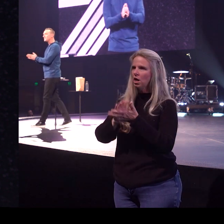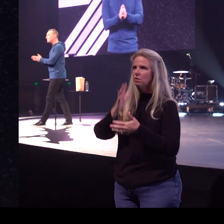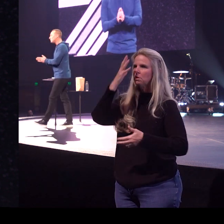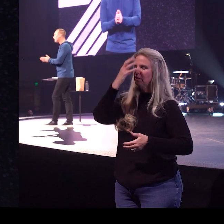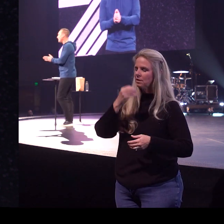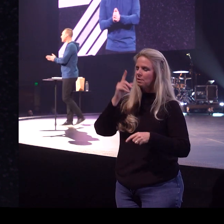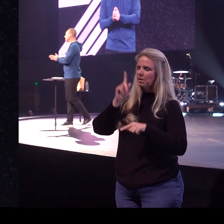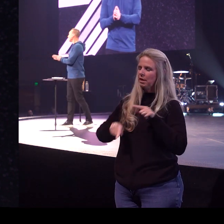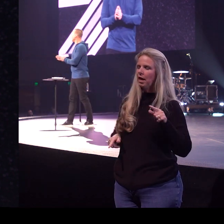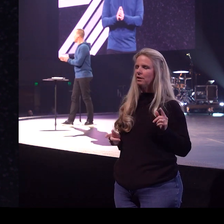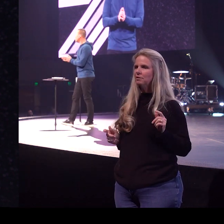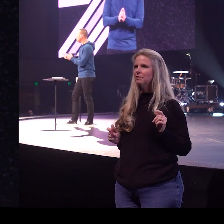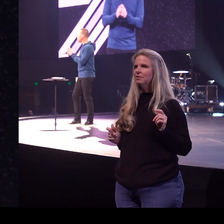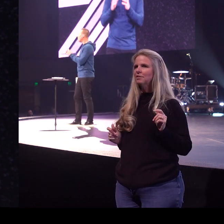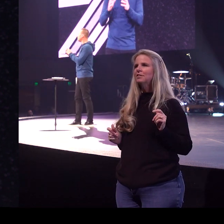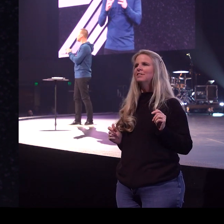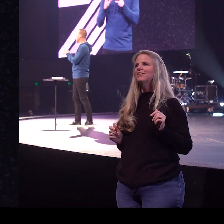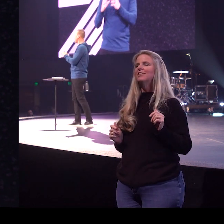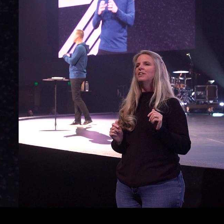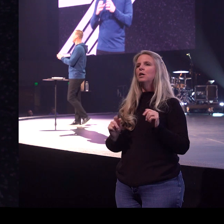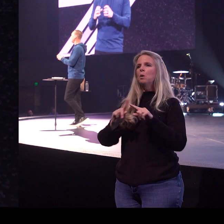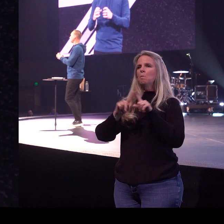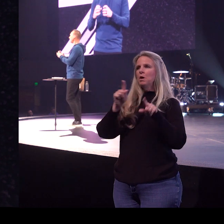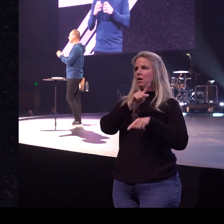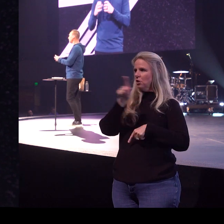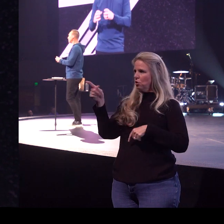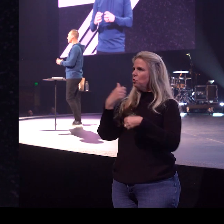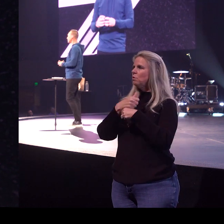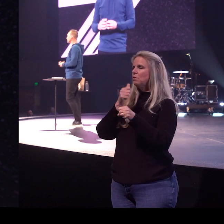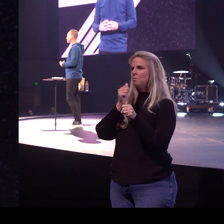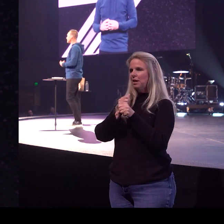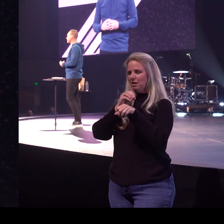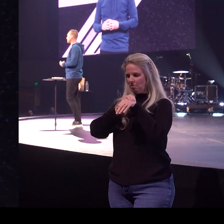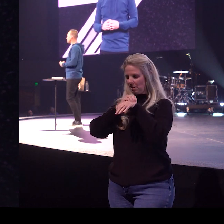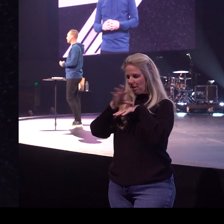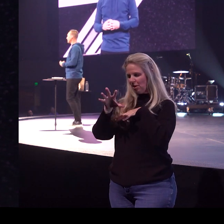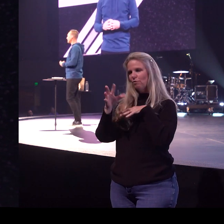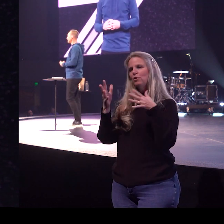straight. But you are designed to be an influencer.